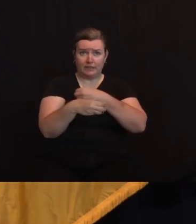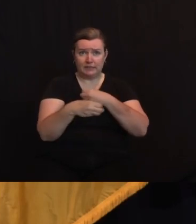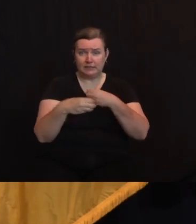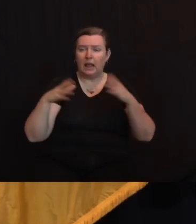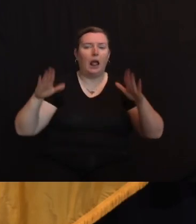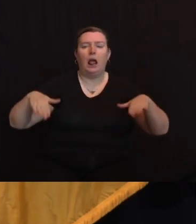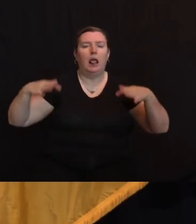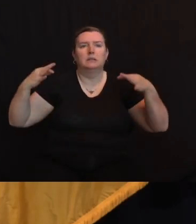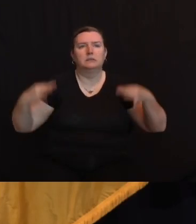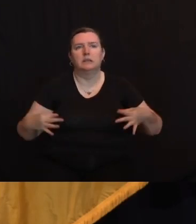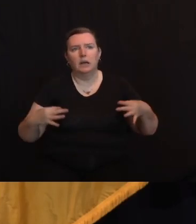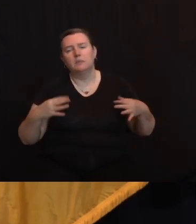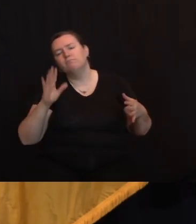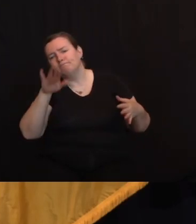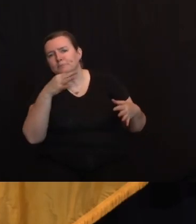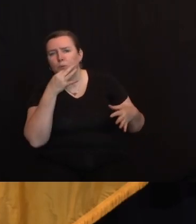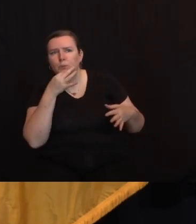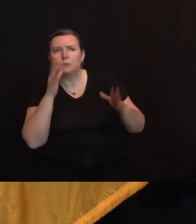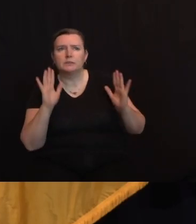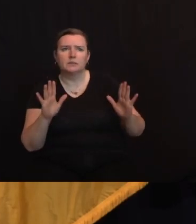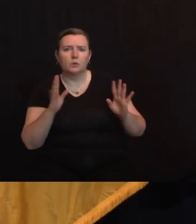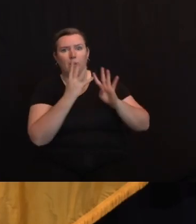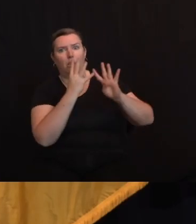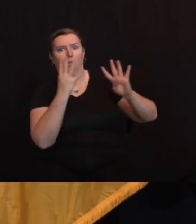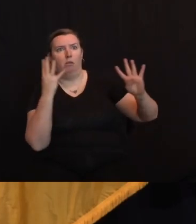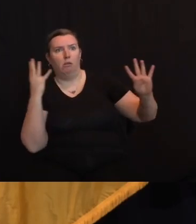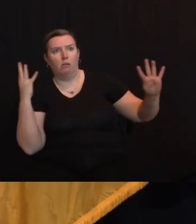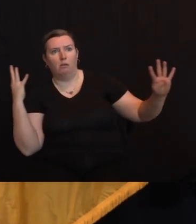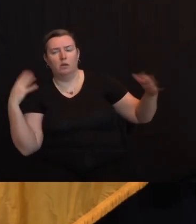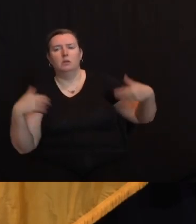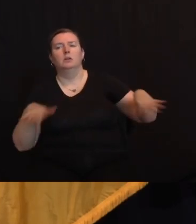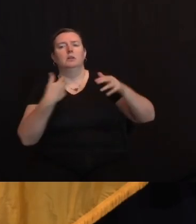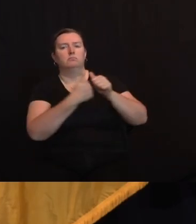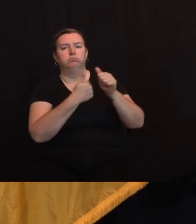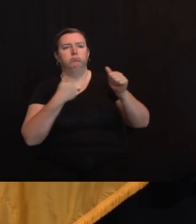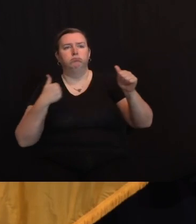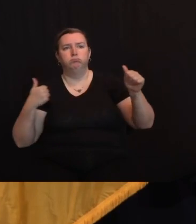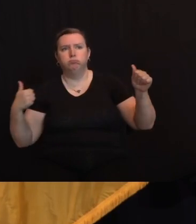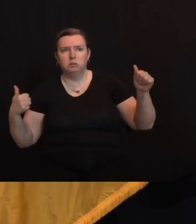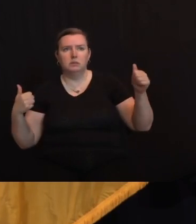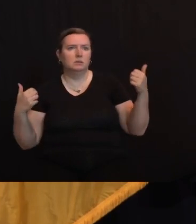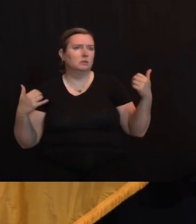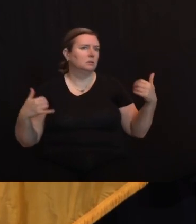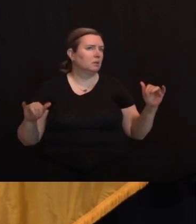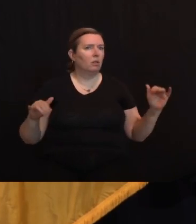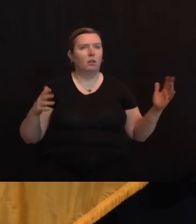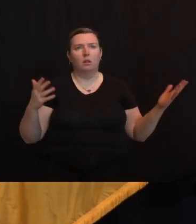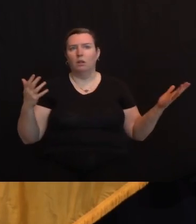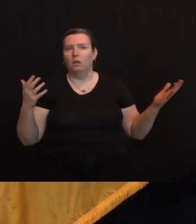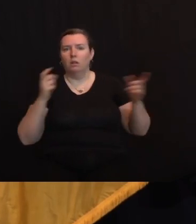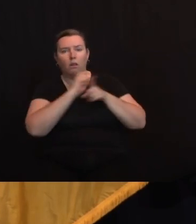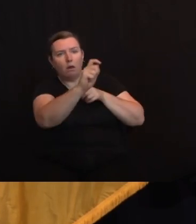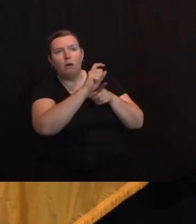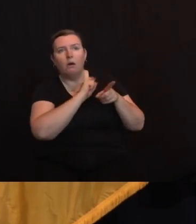curious, given the backlog that we're still hearing about from people that haven't continued to not be able to speak to anybody in a couple of